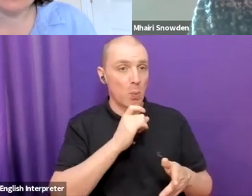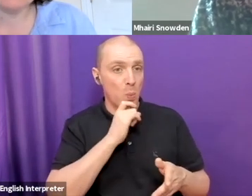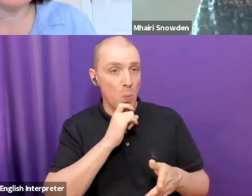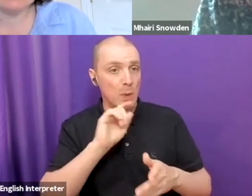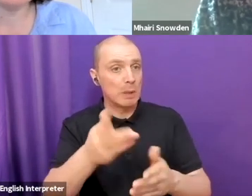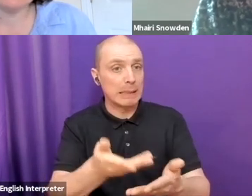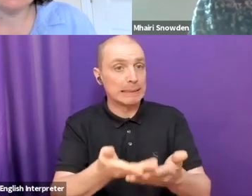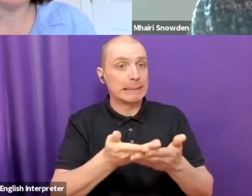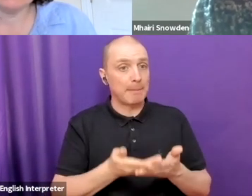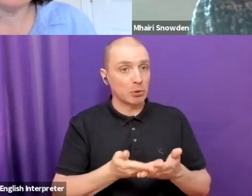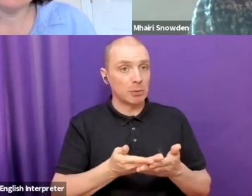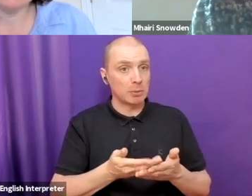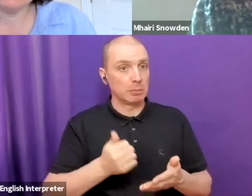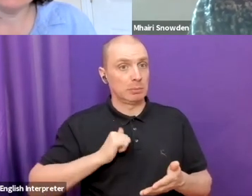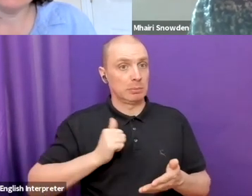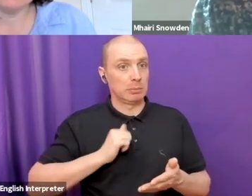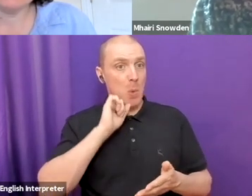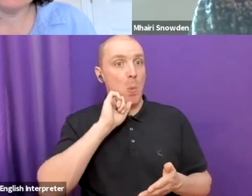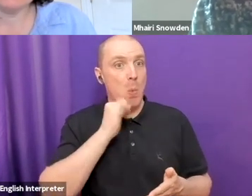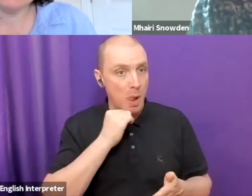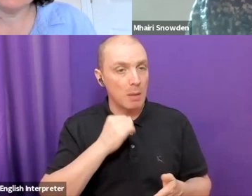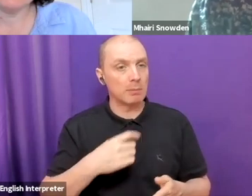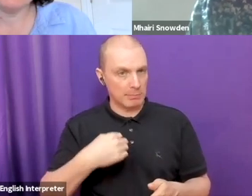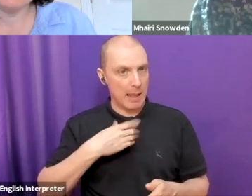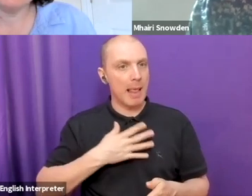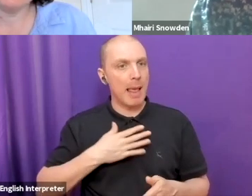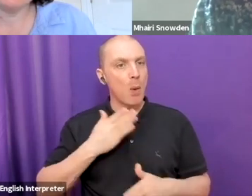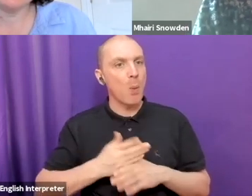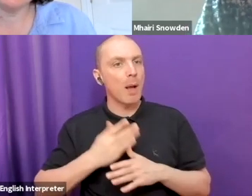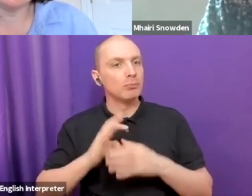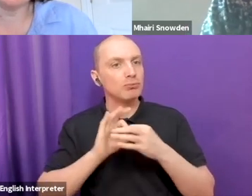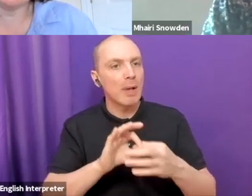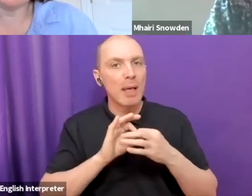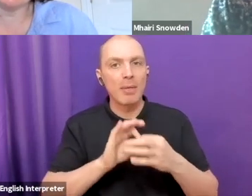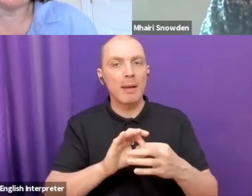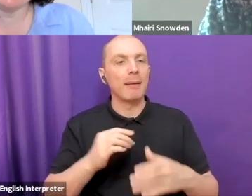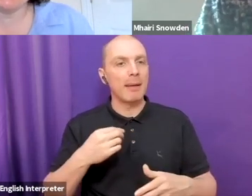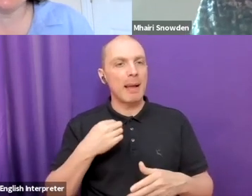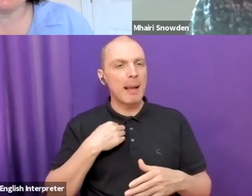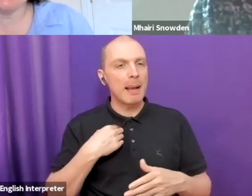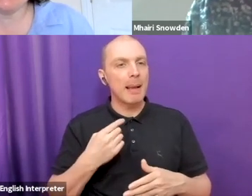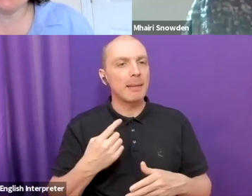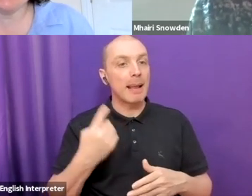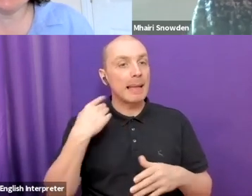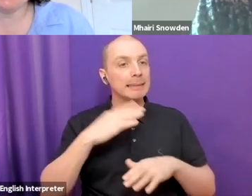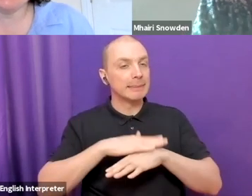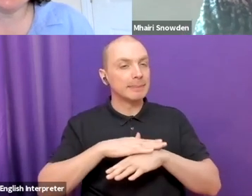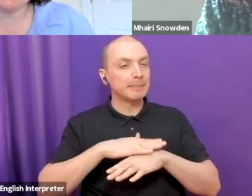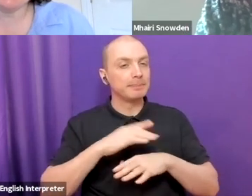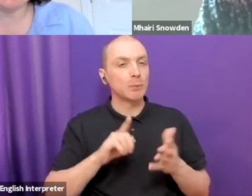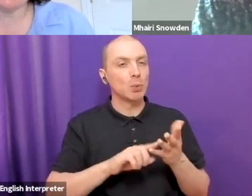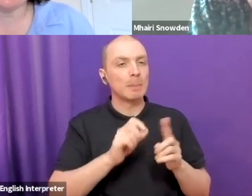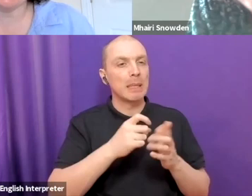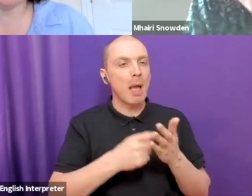together. So I came into post halfway through the UPR process the last time, and I missed some of today. So here's